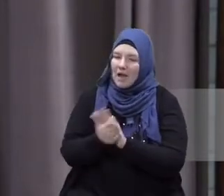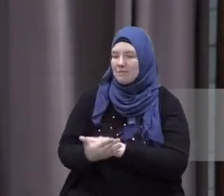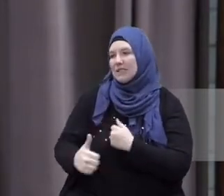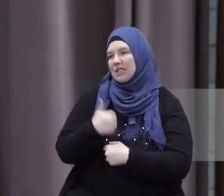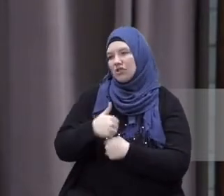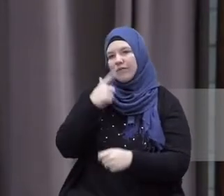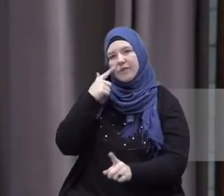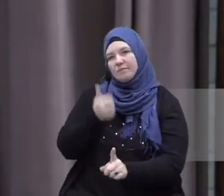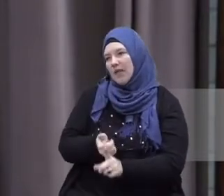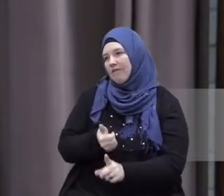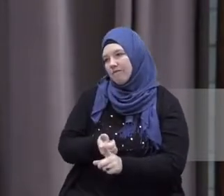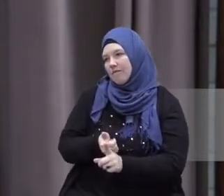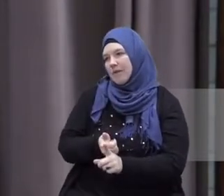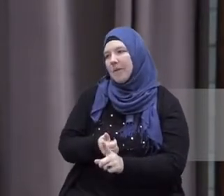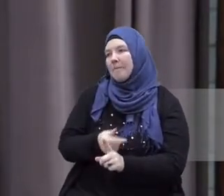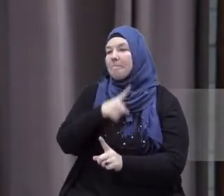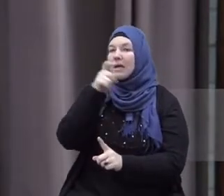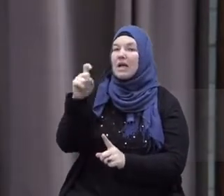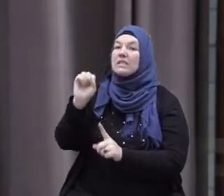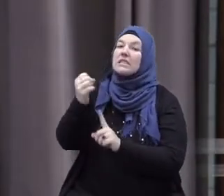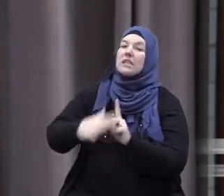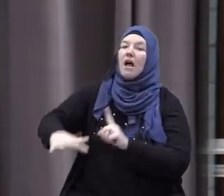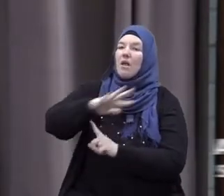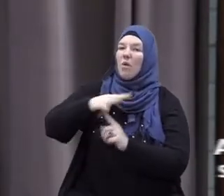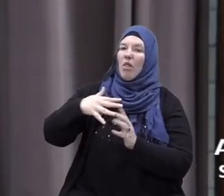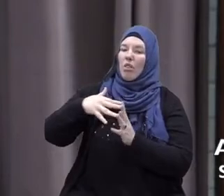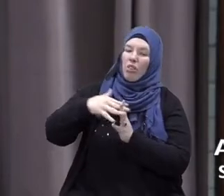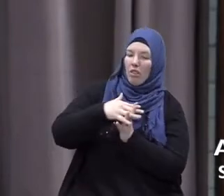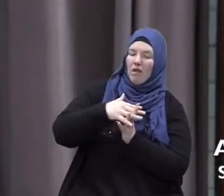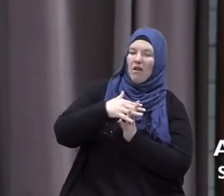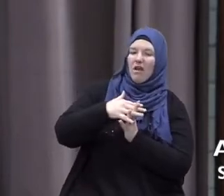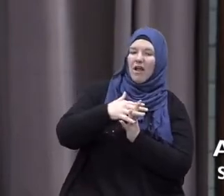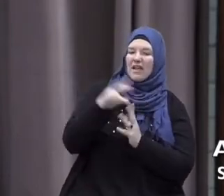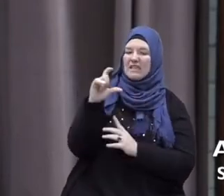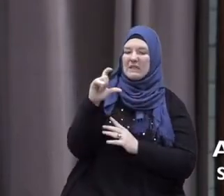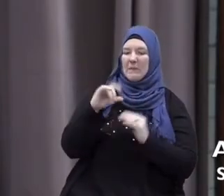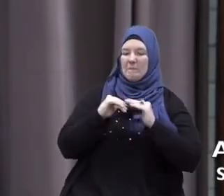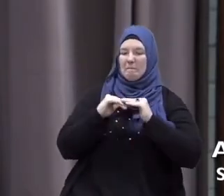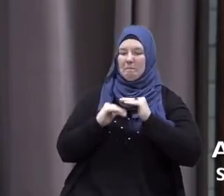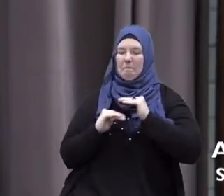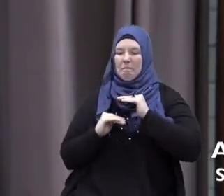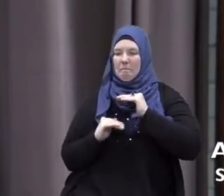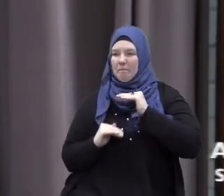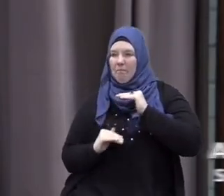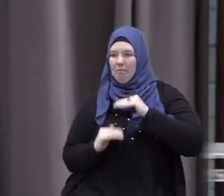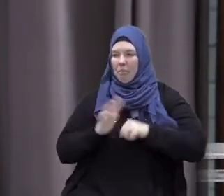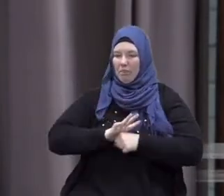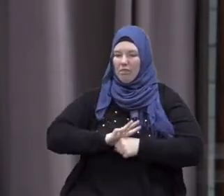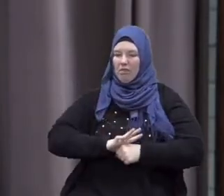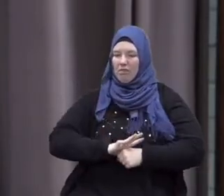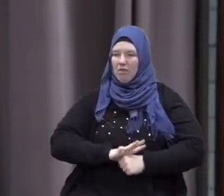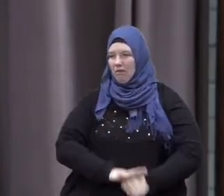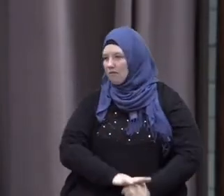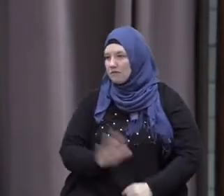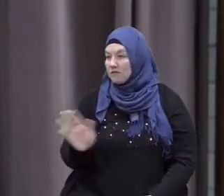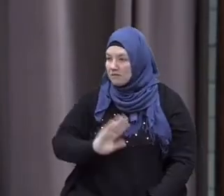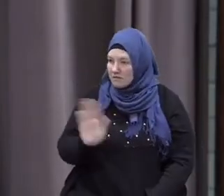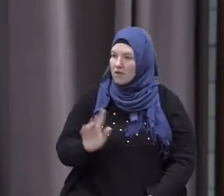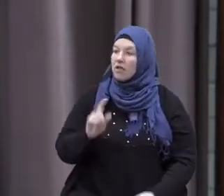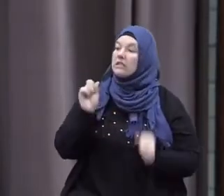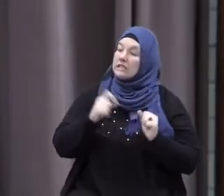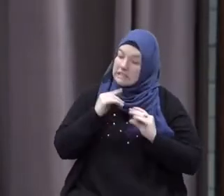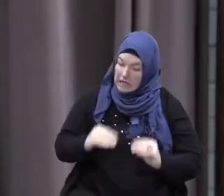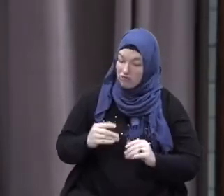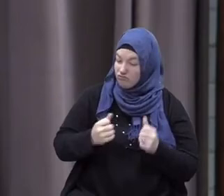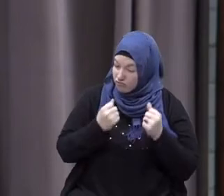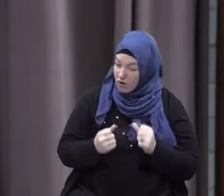to survive as Muslims. It will engender isolation, it will engender separation and